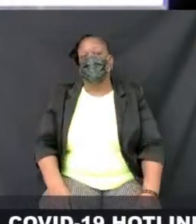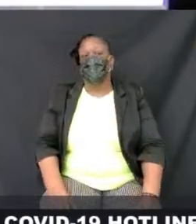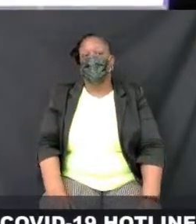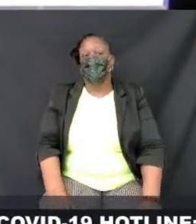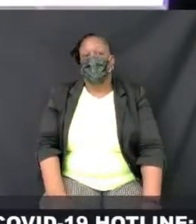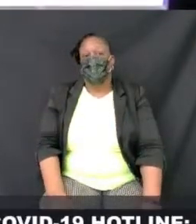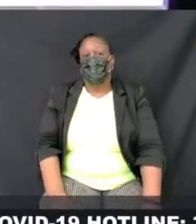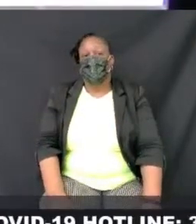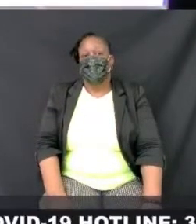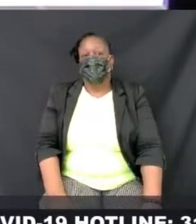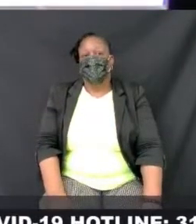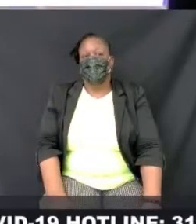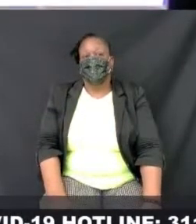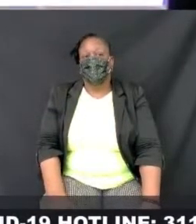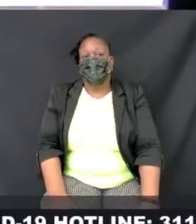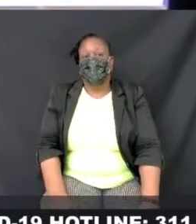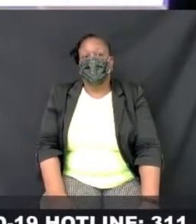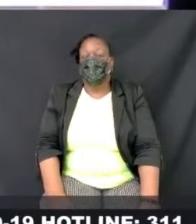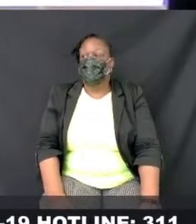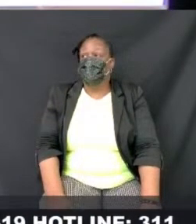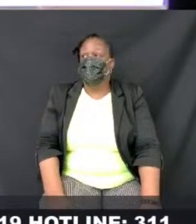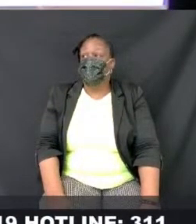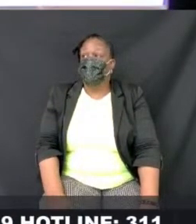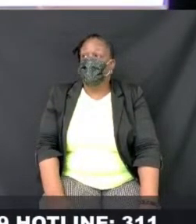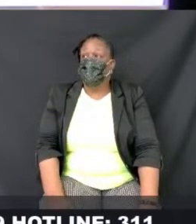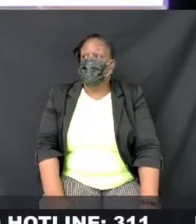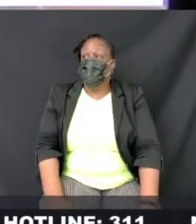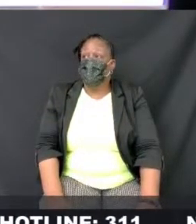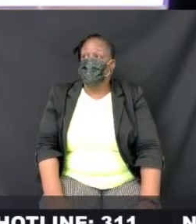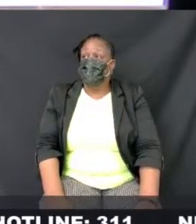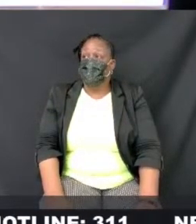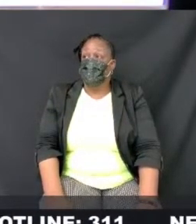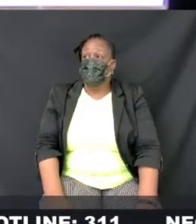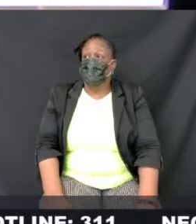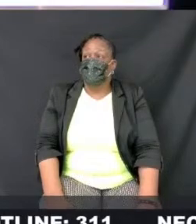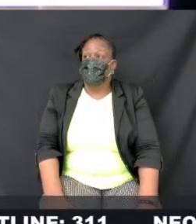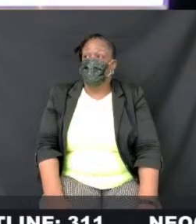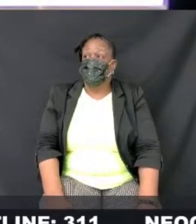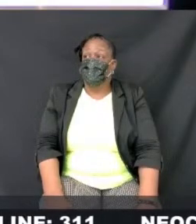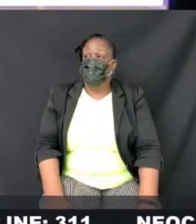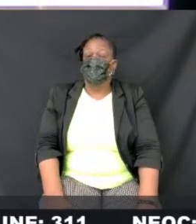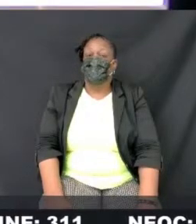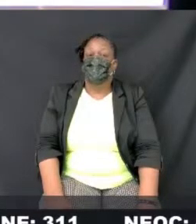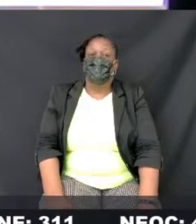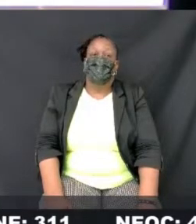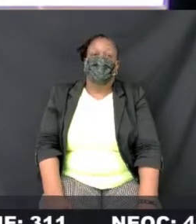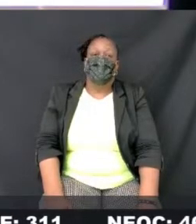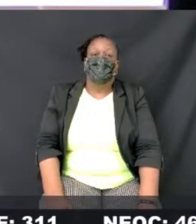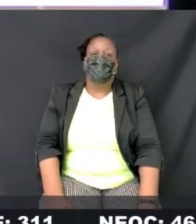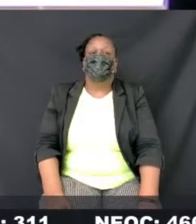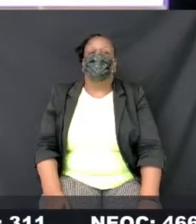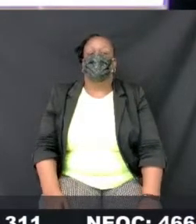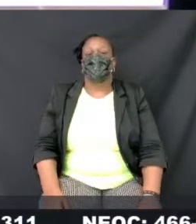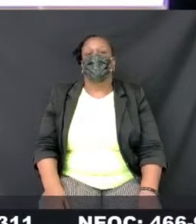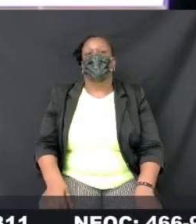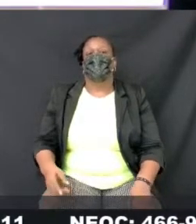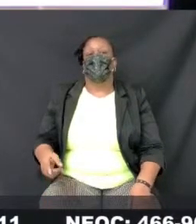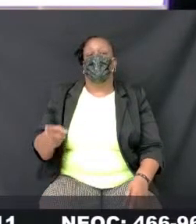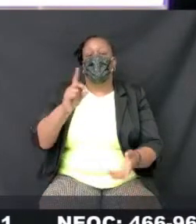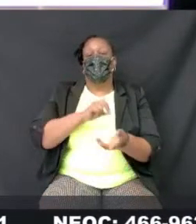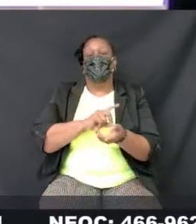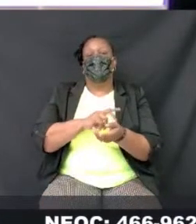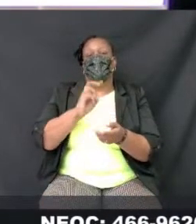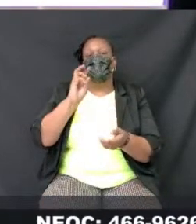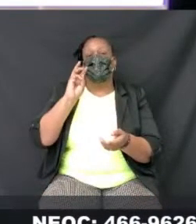Thank you, Dr. Wilkinson. You were the only one today who came up and answered all those questions, and we thank